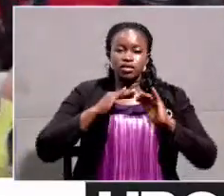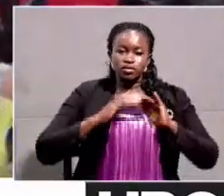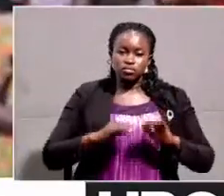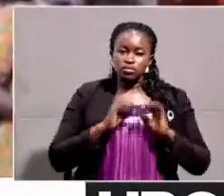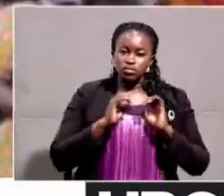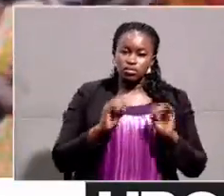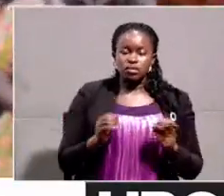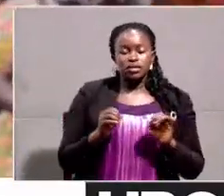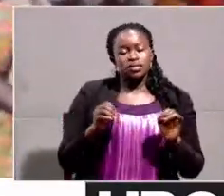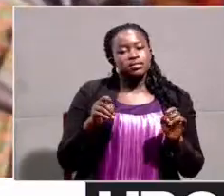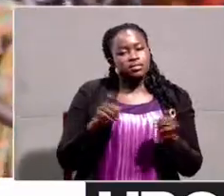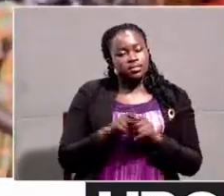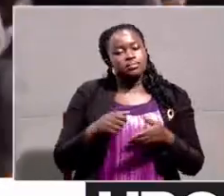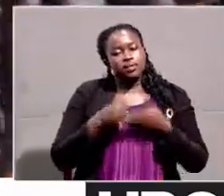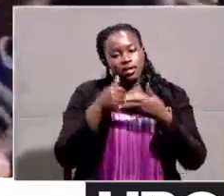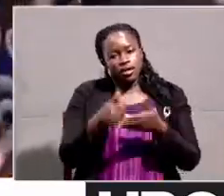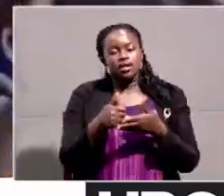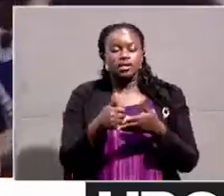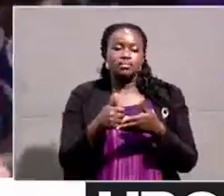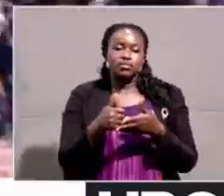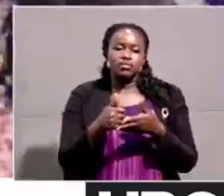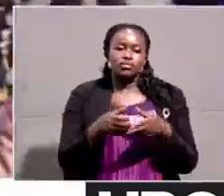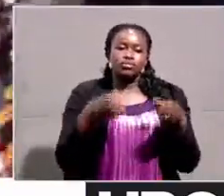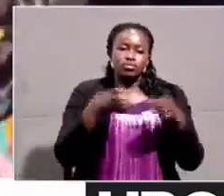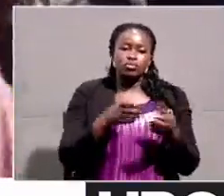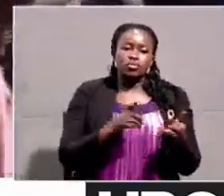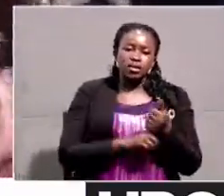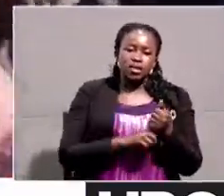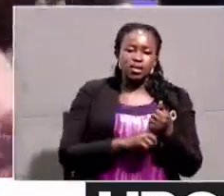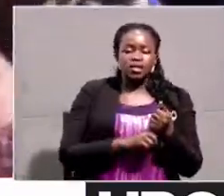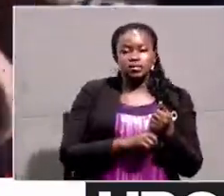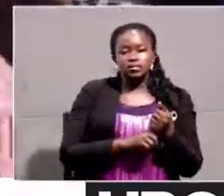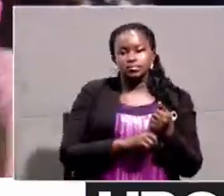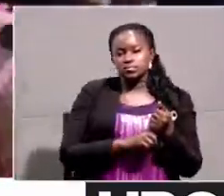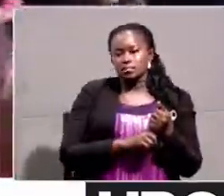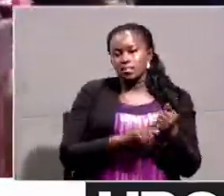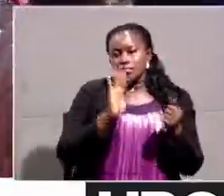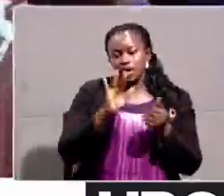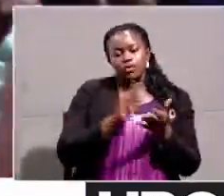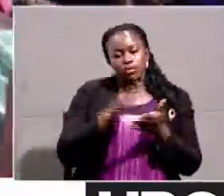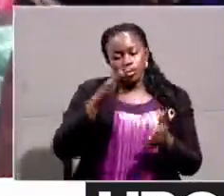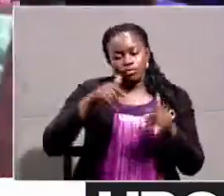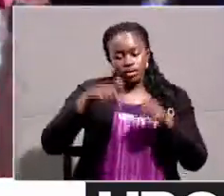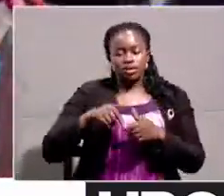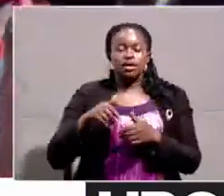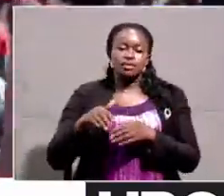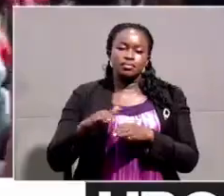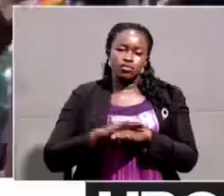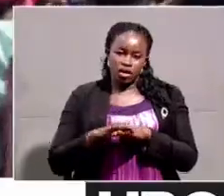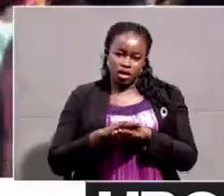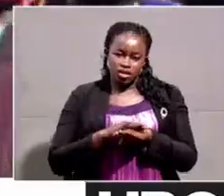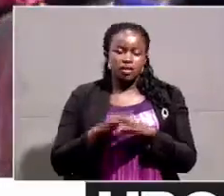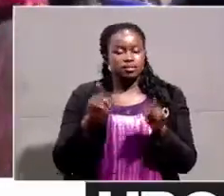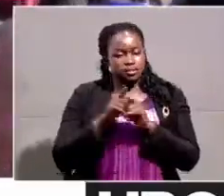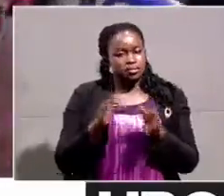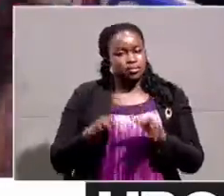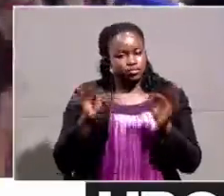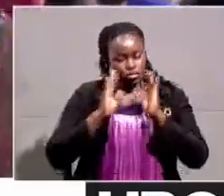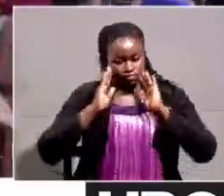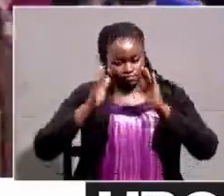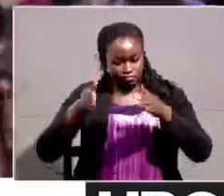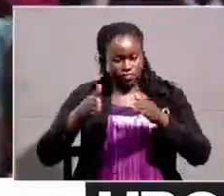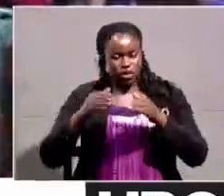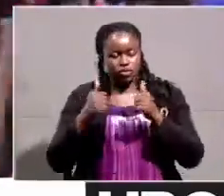will enable the party regain its fame in Buganda. Brian Tumwinebya Ruhanga,